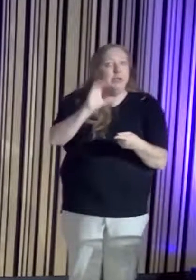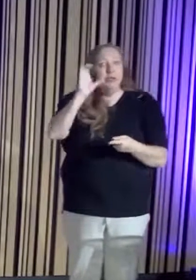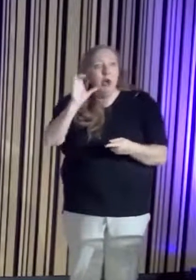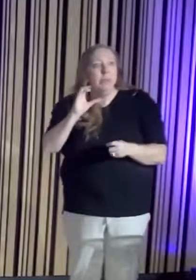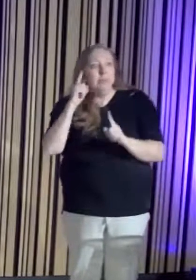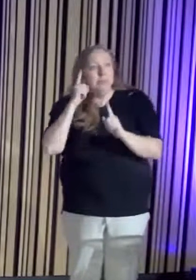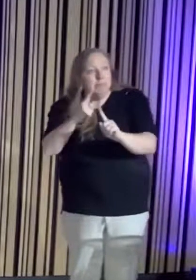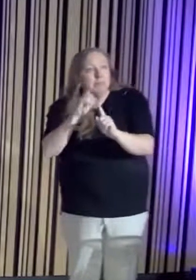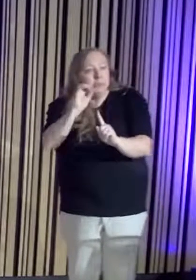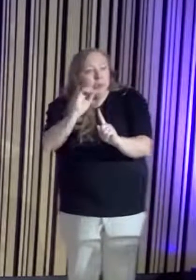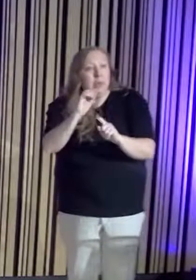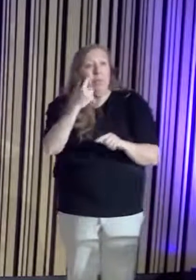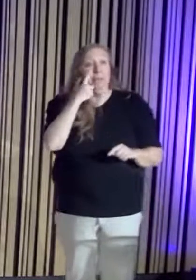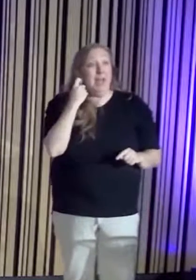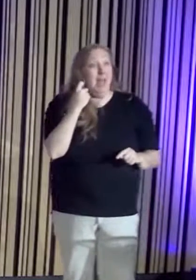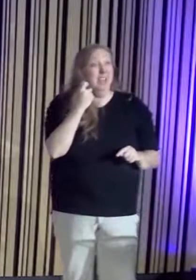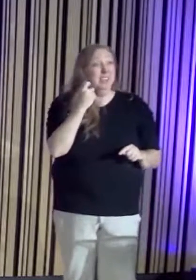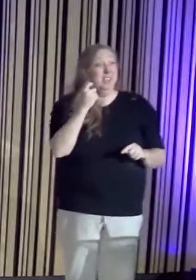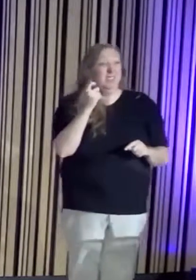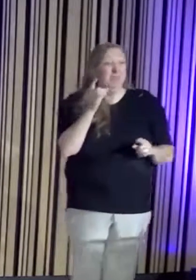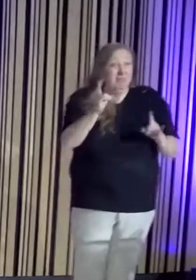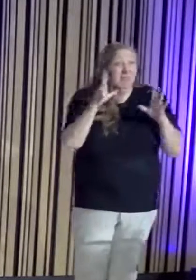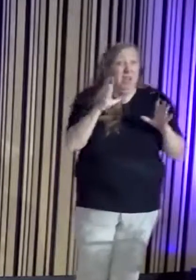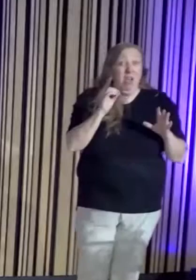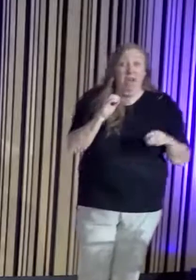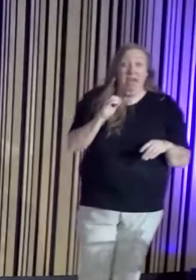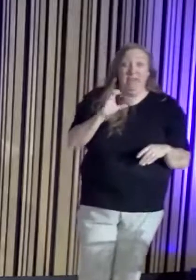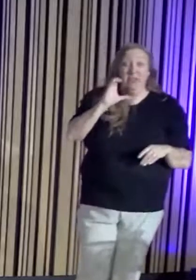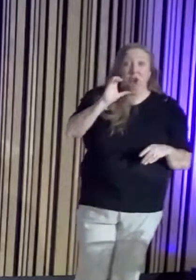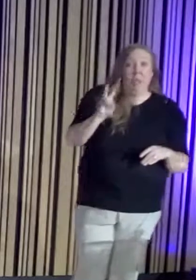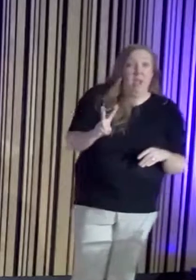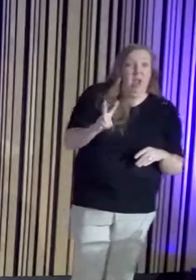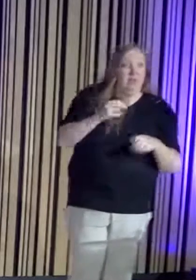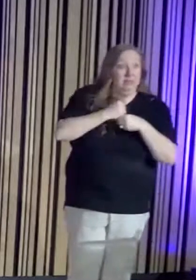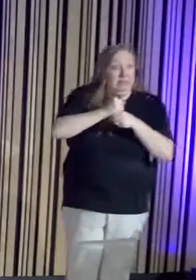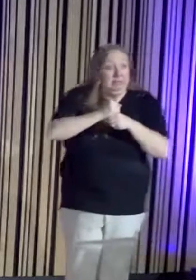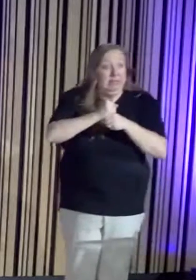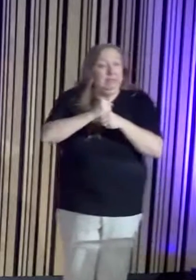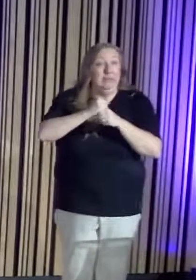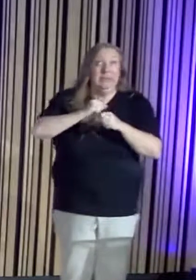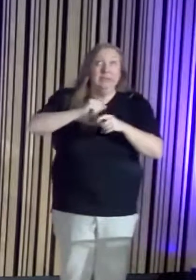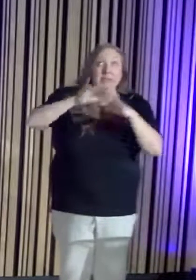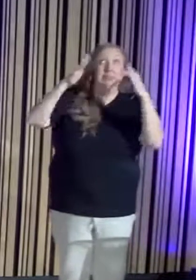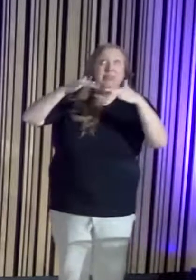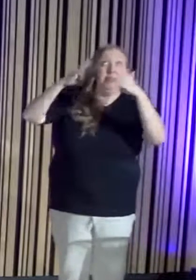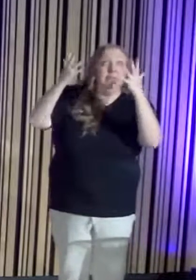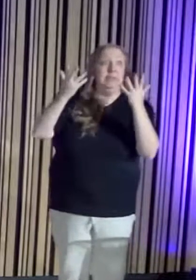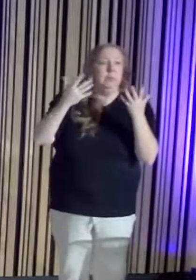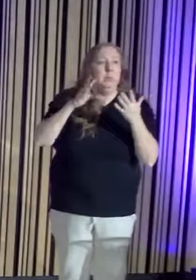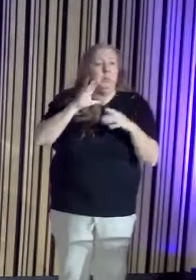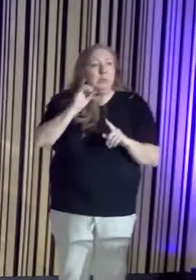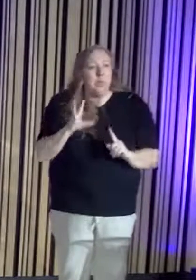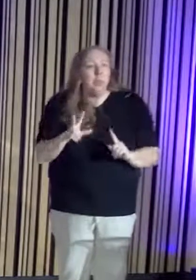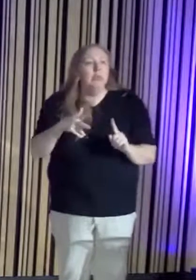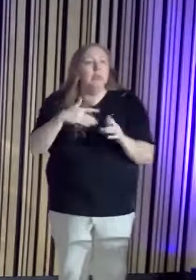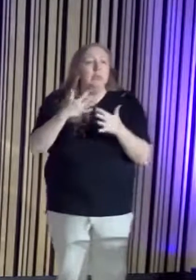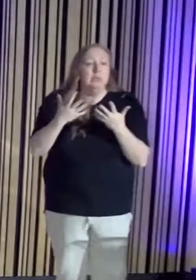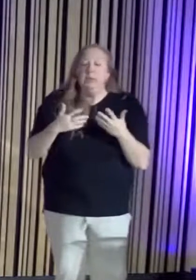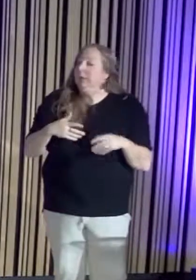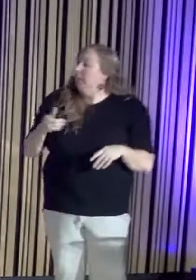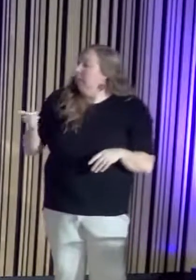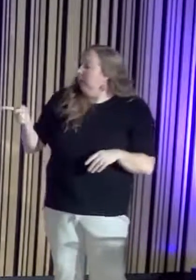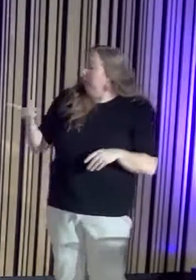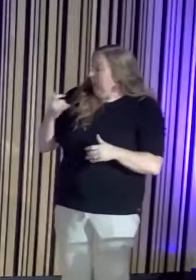trajectory of carbon dioxide production, we have a lot to do, of course. Does anyone else want to comment on that? Well, I